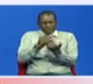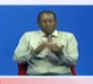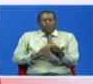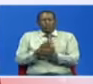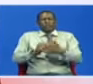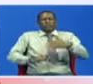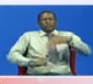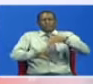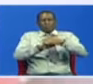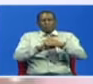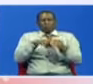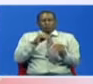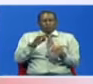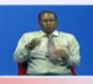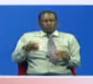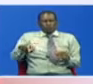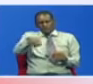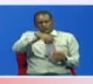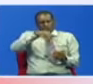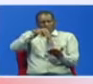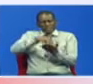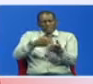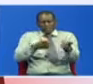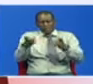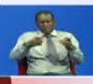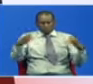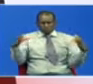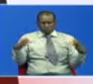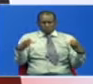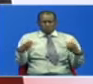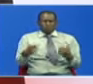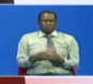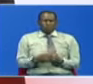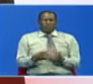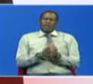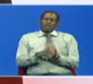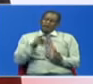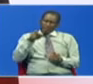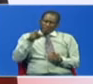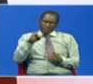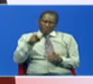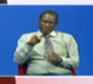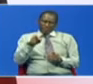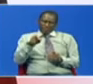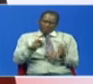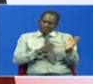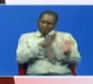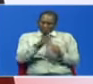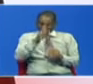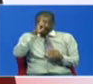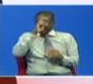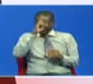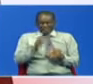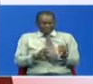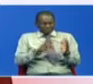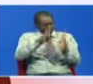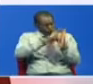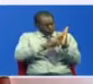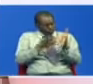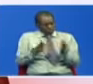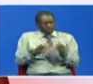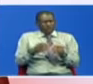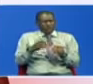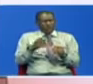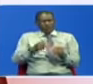our case management team. And this criteria is a very strict criteria that